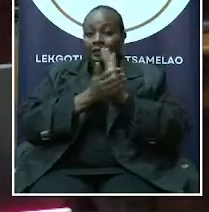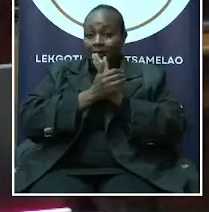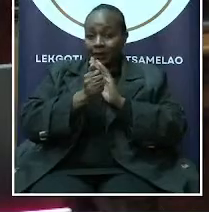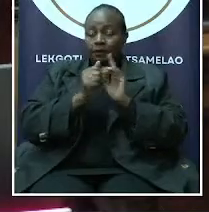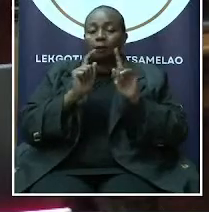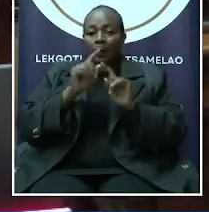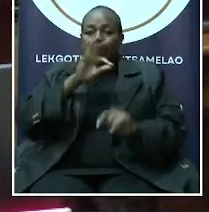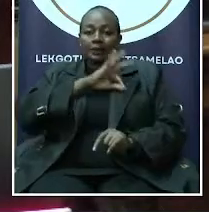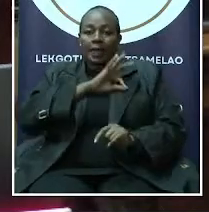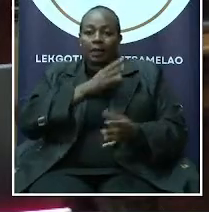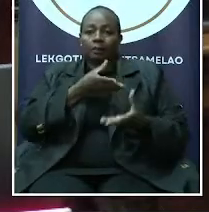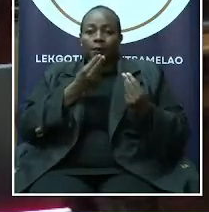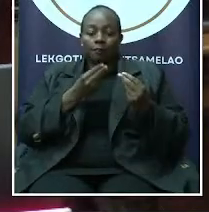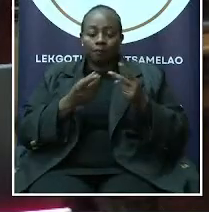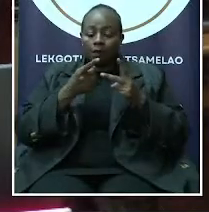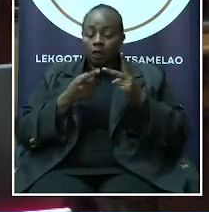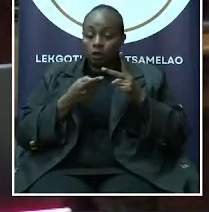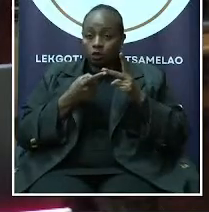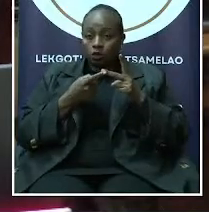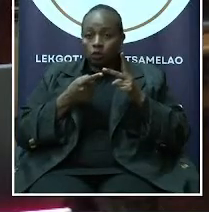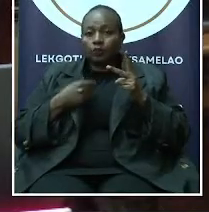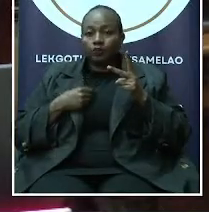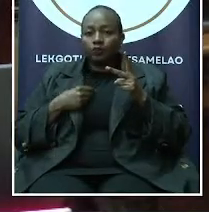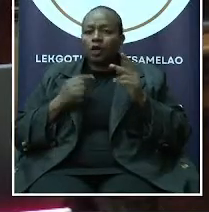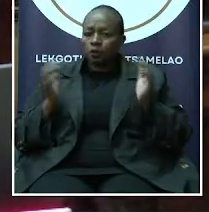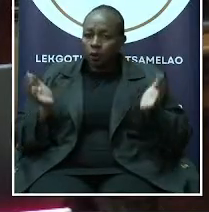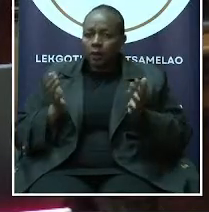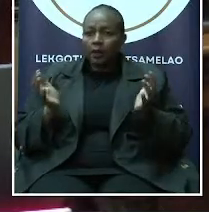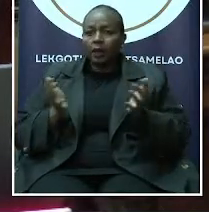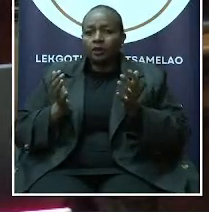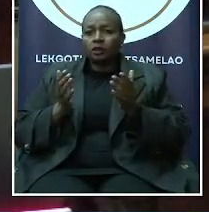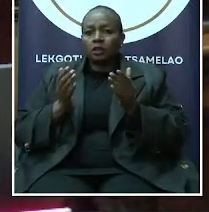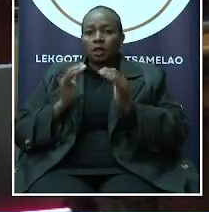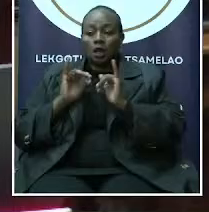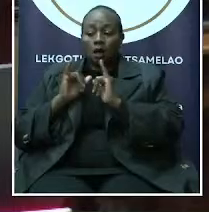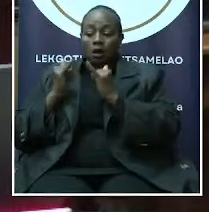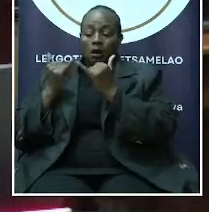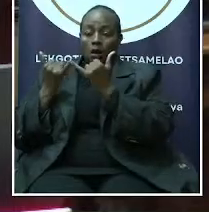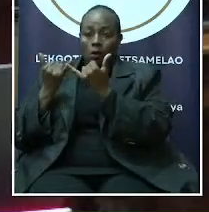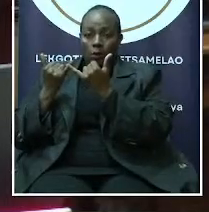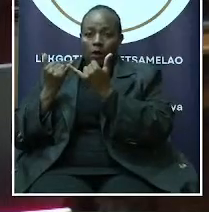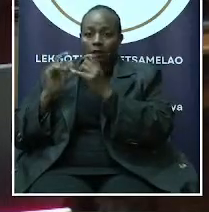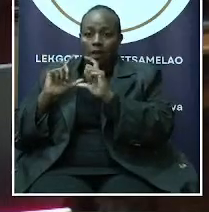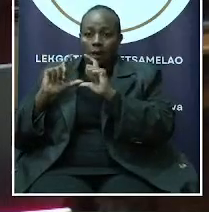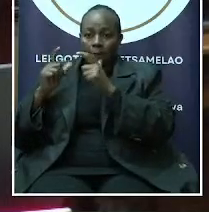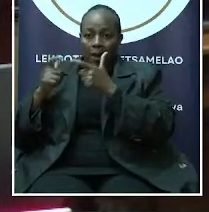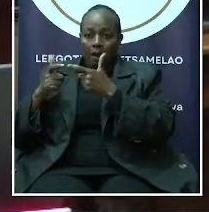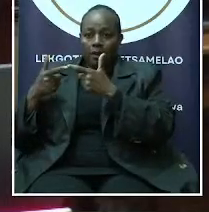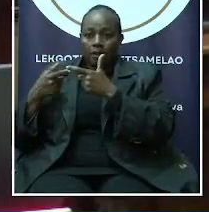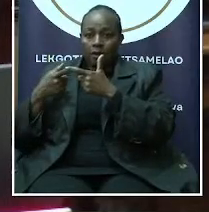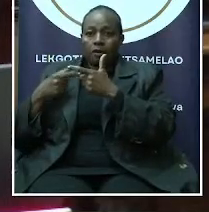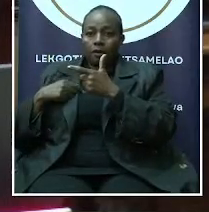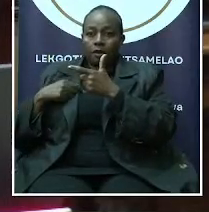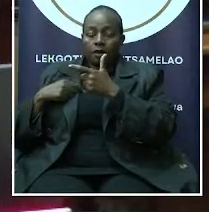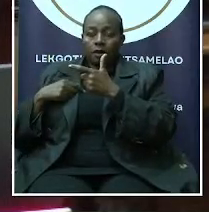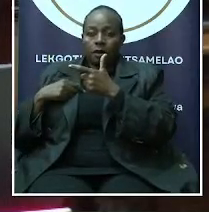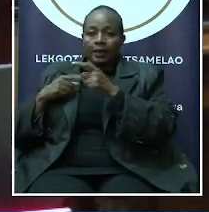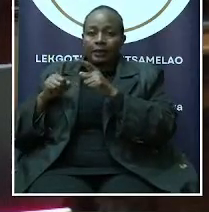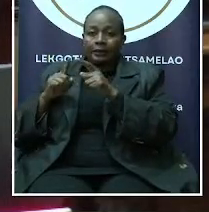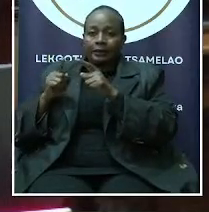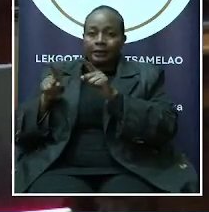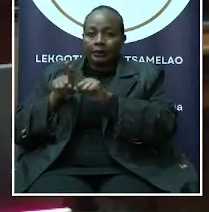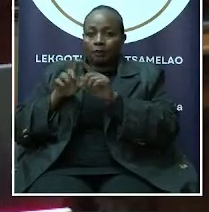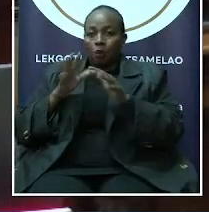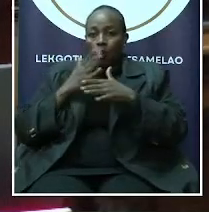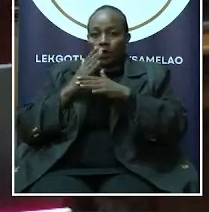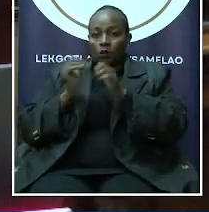stipend. Secondly, it will encourage corporate social responsibility by compelling companies contracting with the